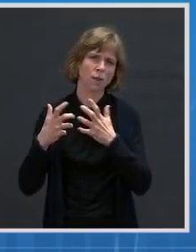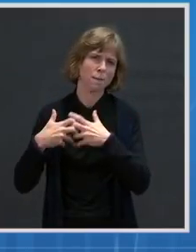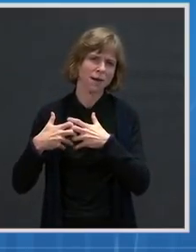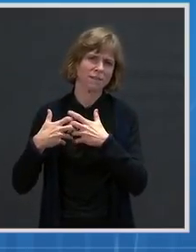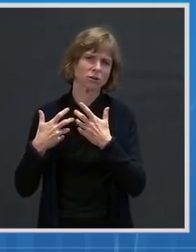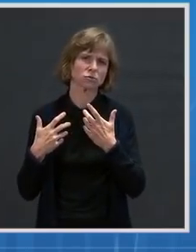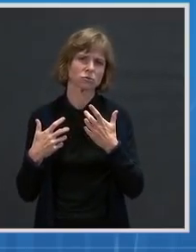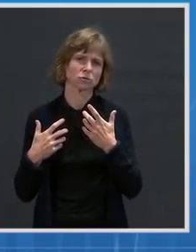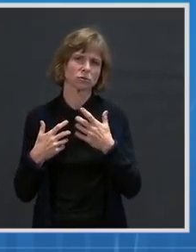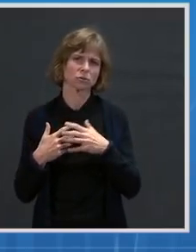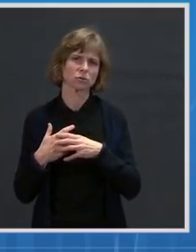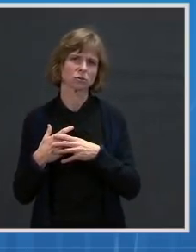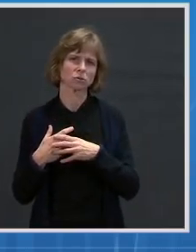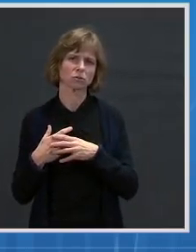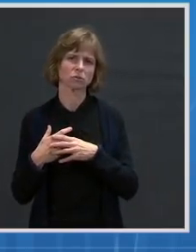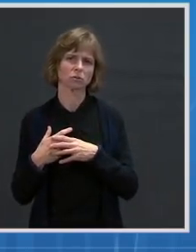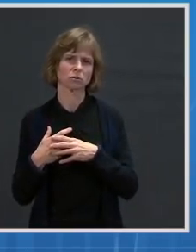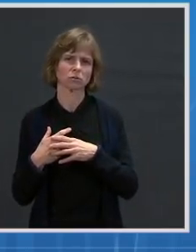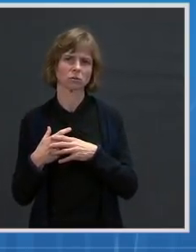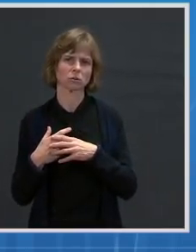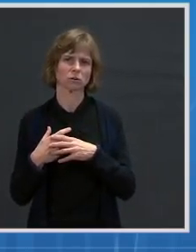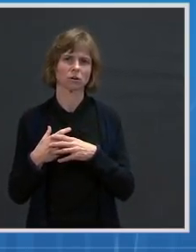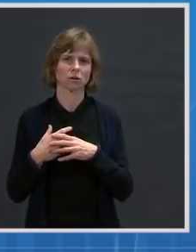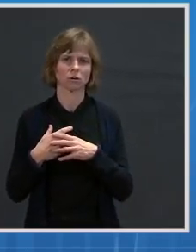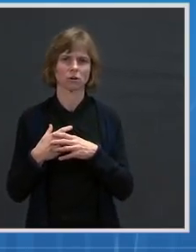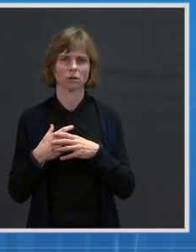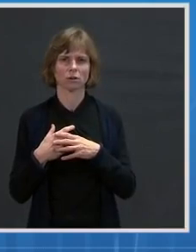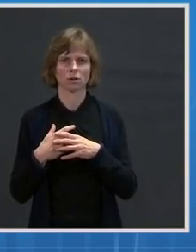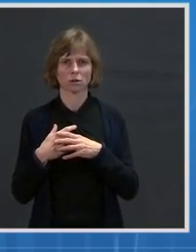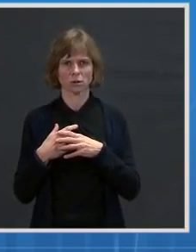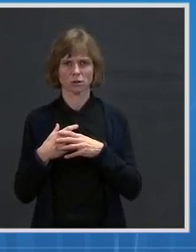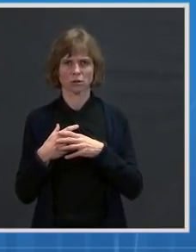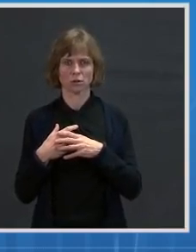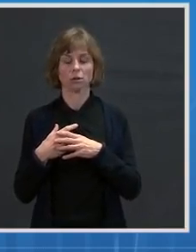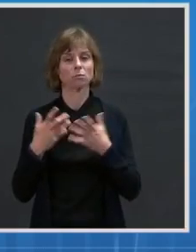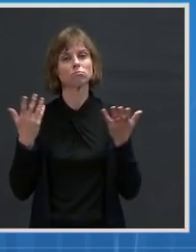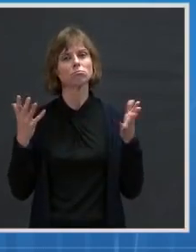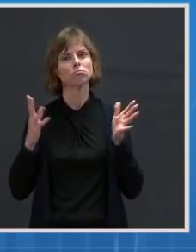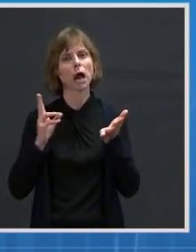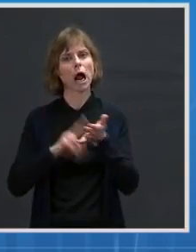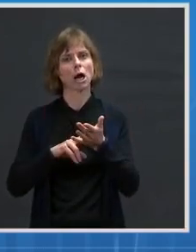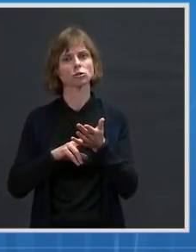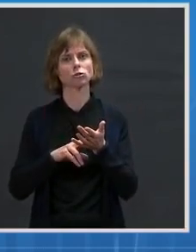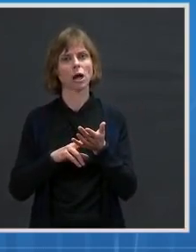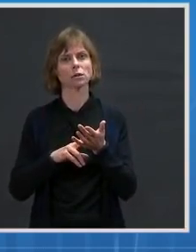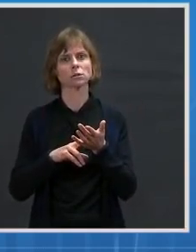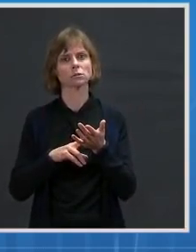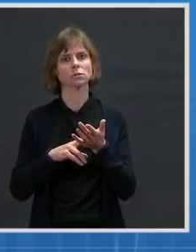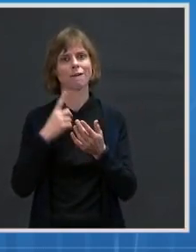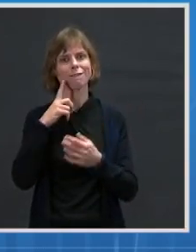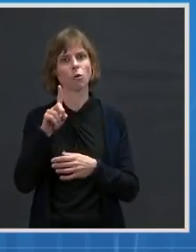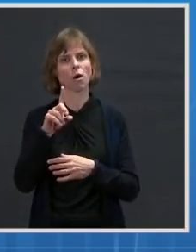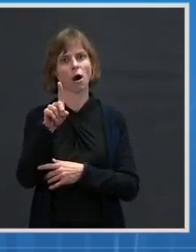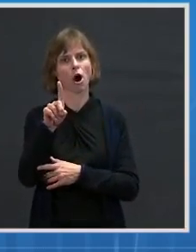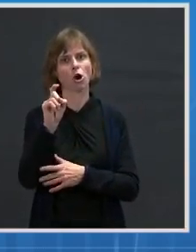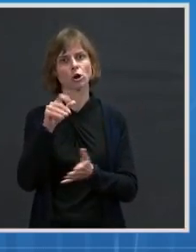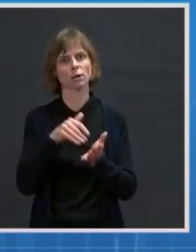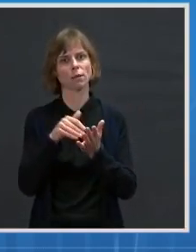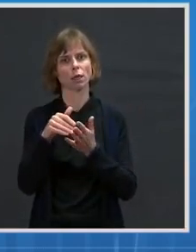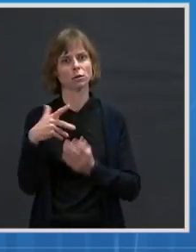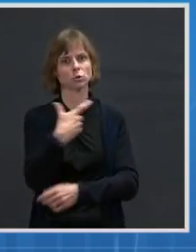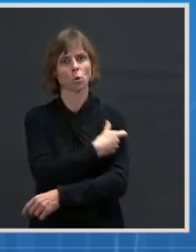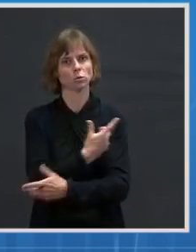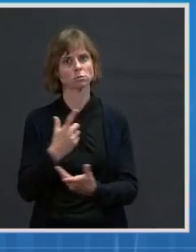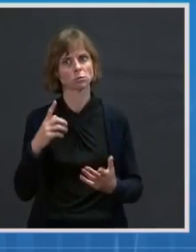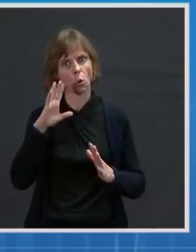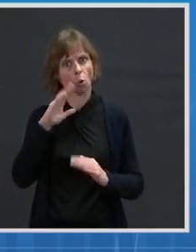Yeah. No, they've been contracted for 100 million doses, which we will hopefully